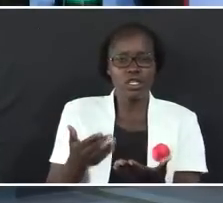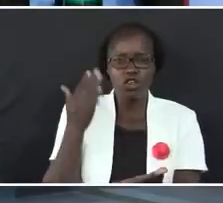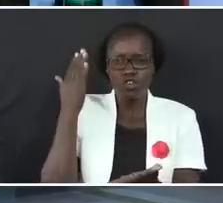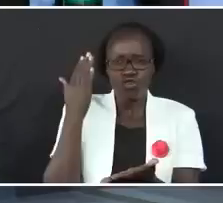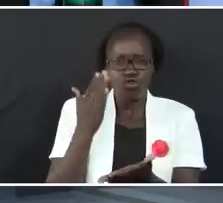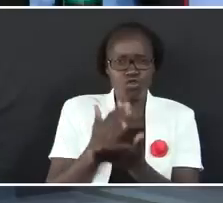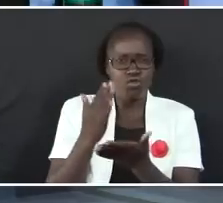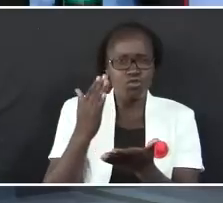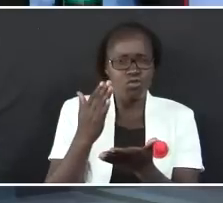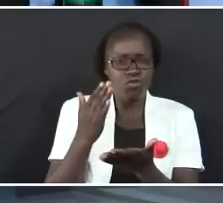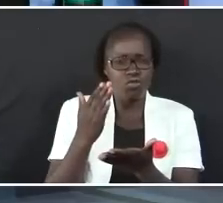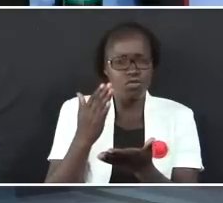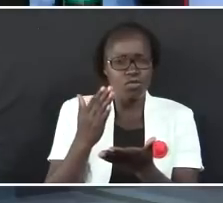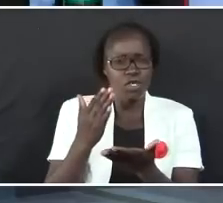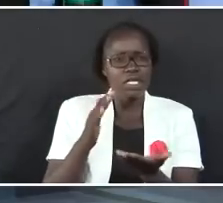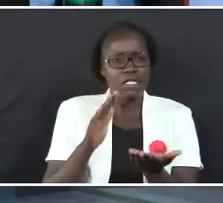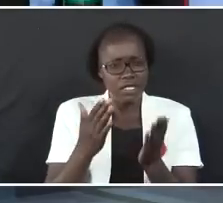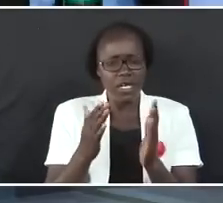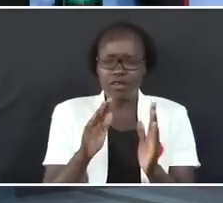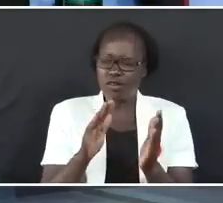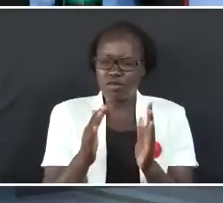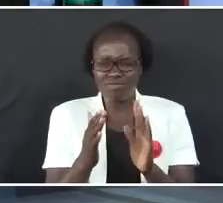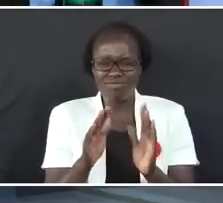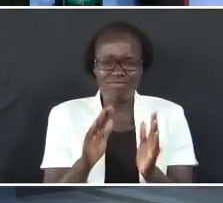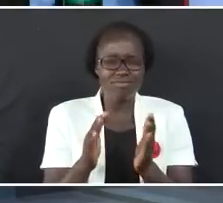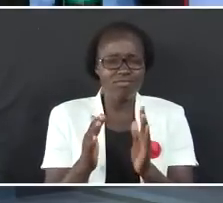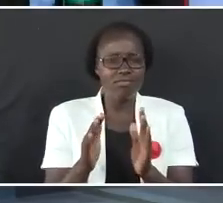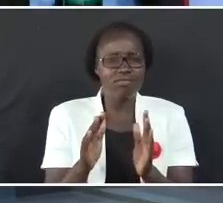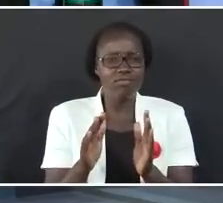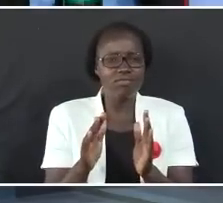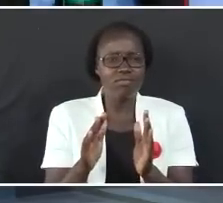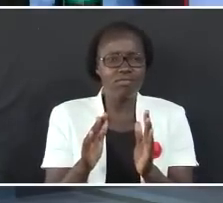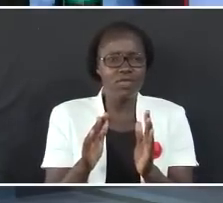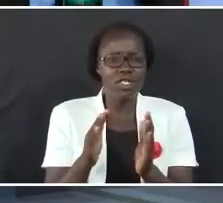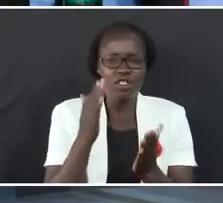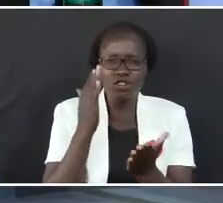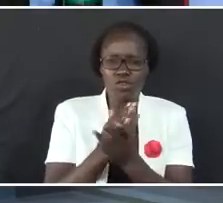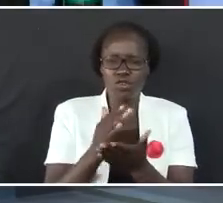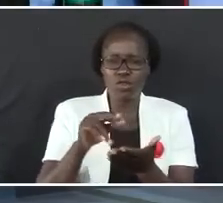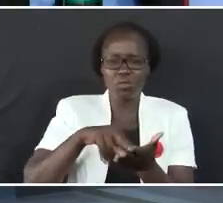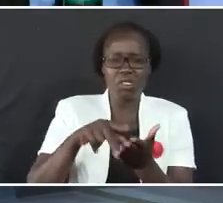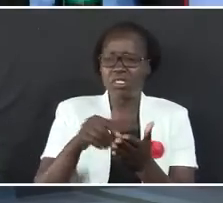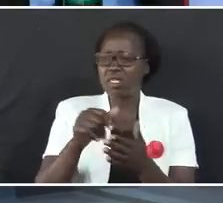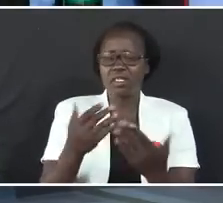Truth has ceased to be absolute. Truth means anything.